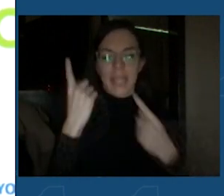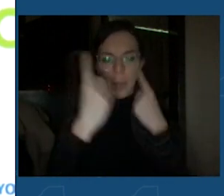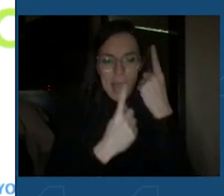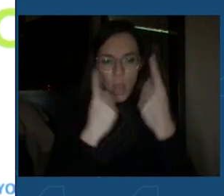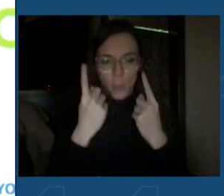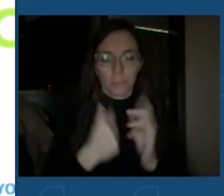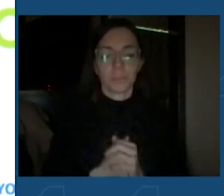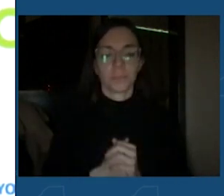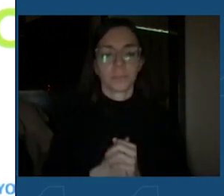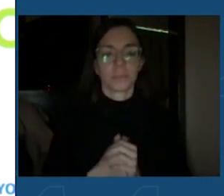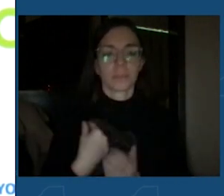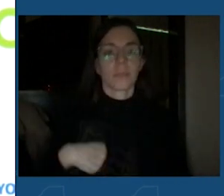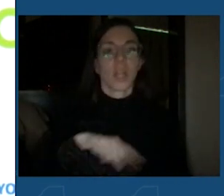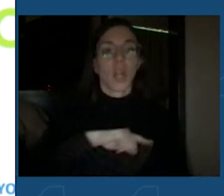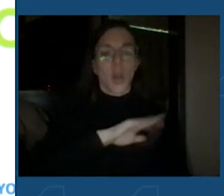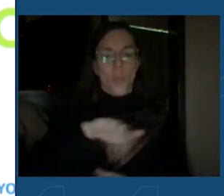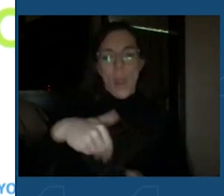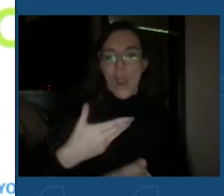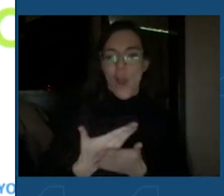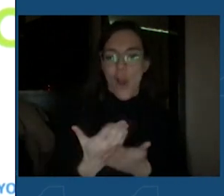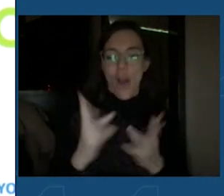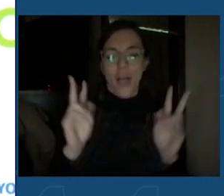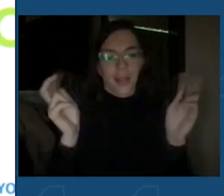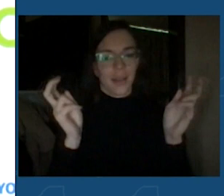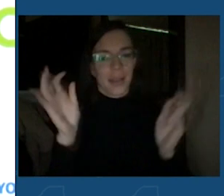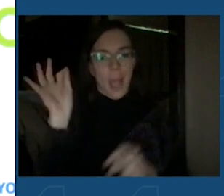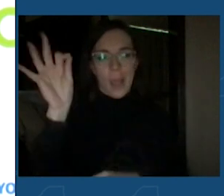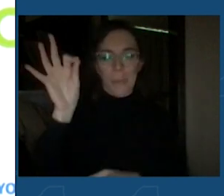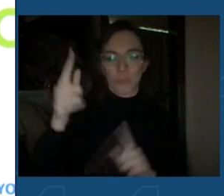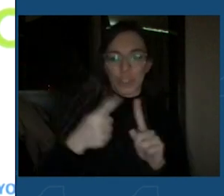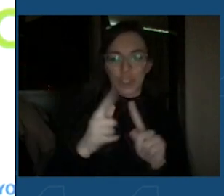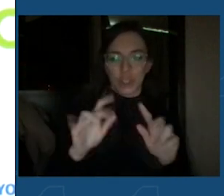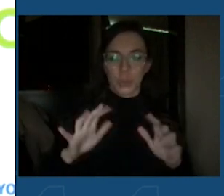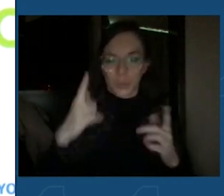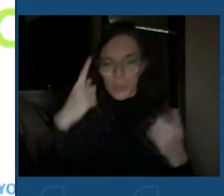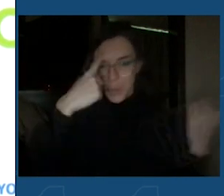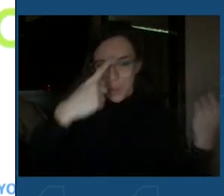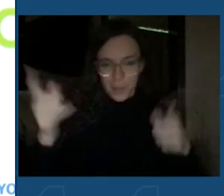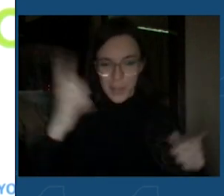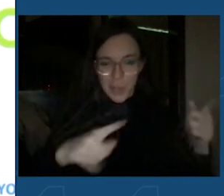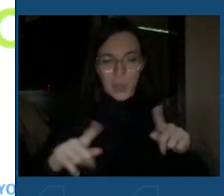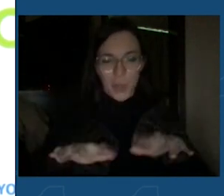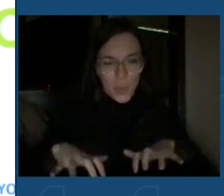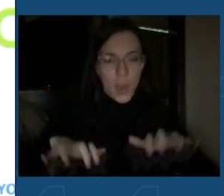We're all preaching to the choir, as I was raised to say, in here in the room.